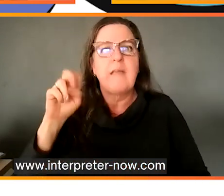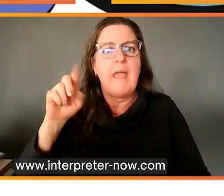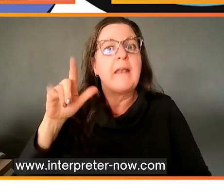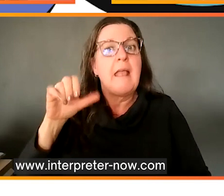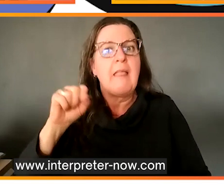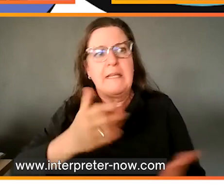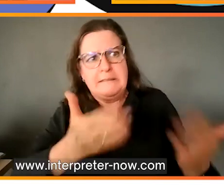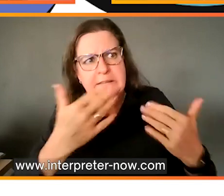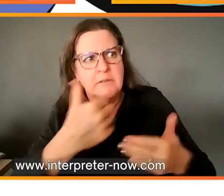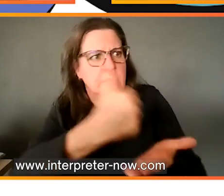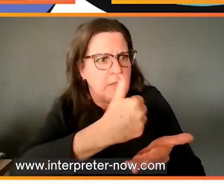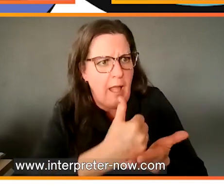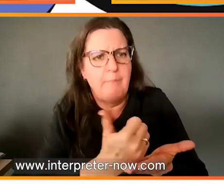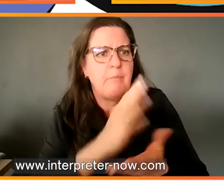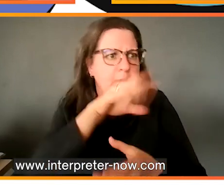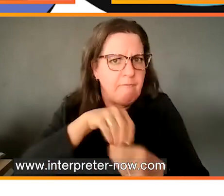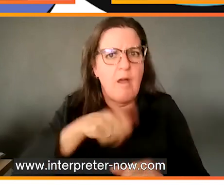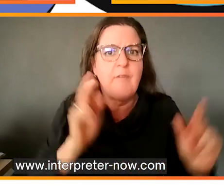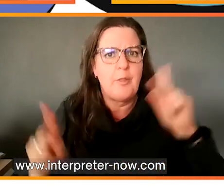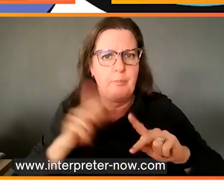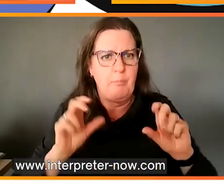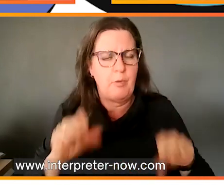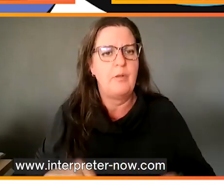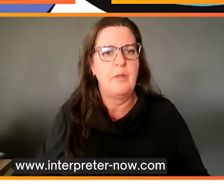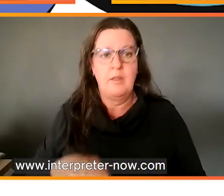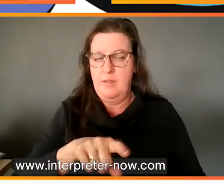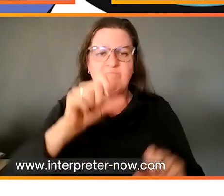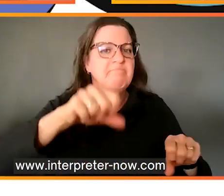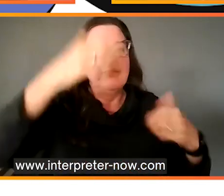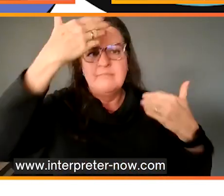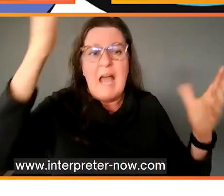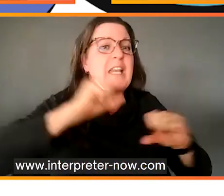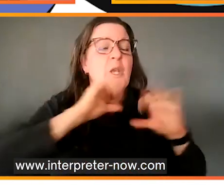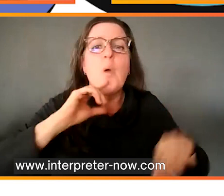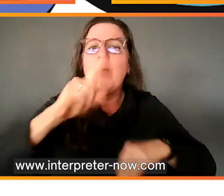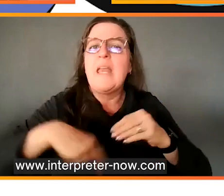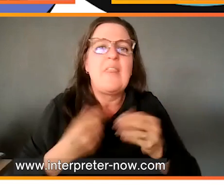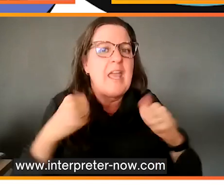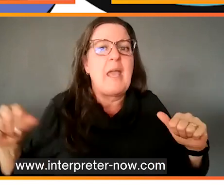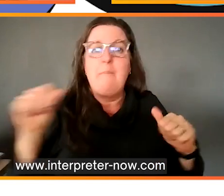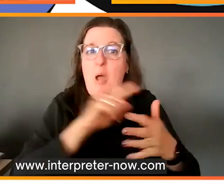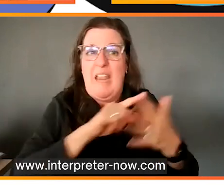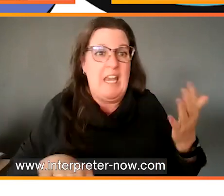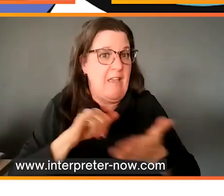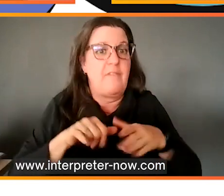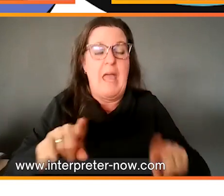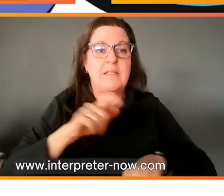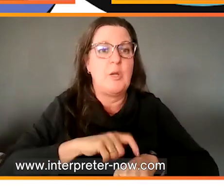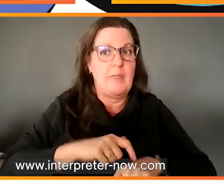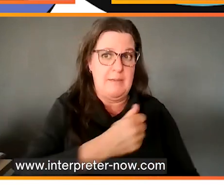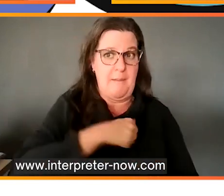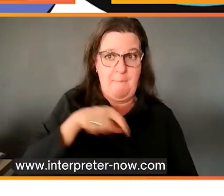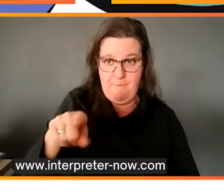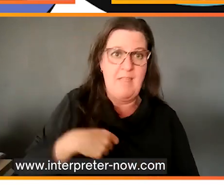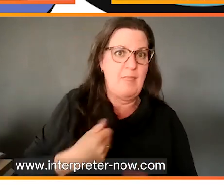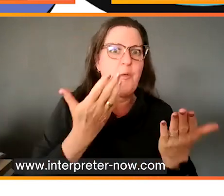afterwards, right? You can still get out of that situation afterwards. Yeah, I didn't know anything about any of that during that time.